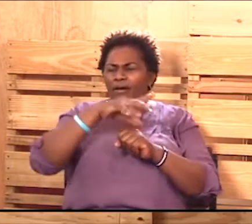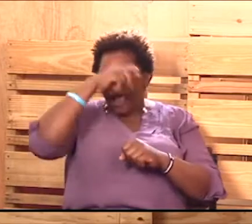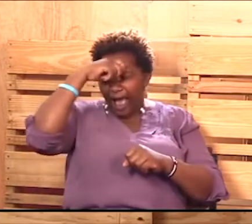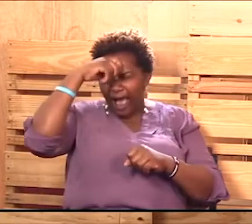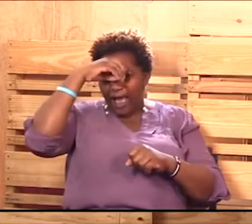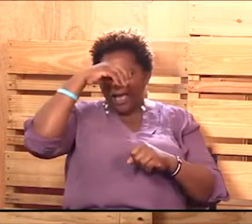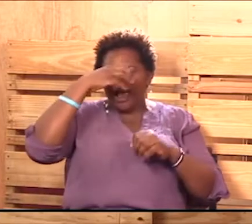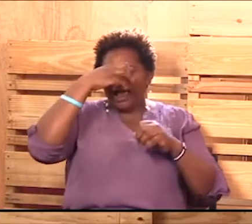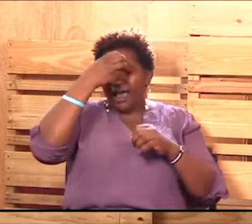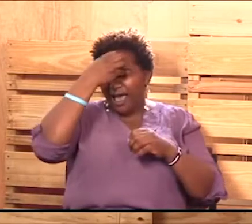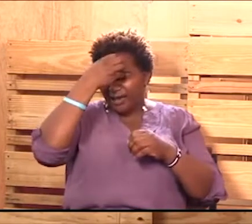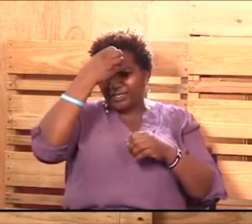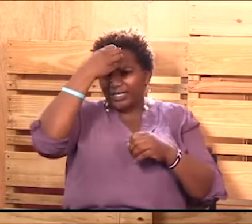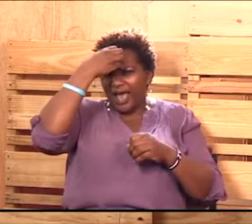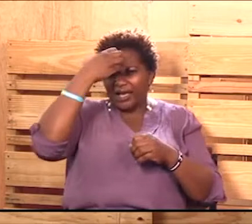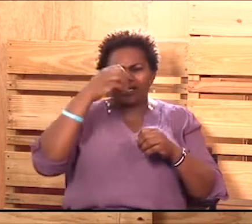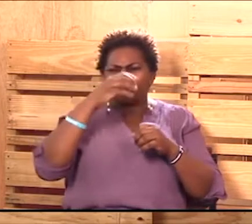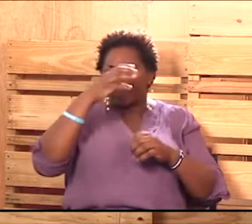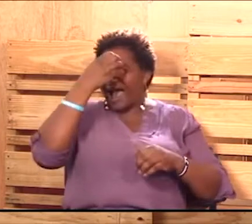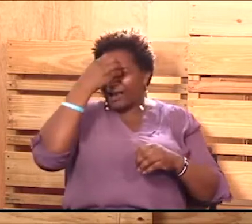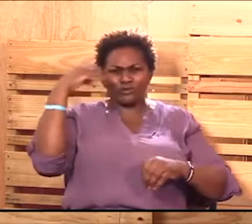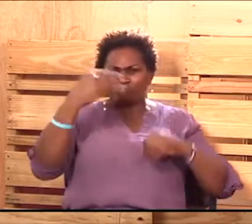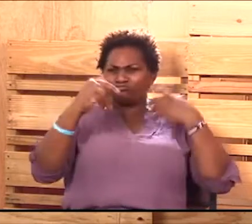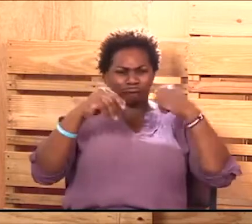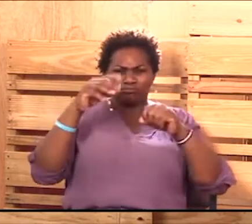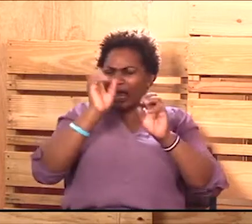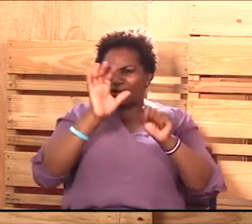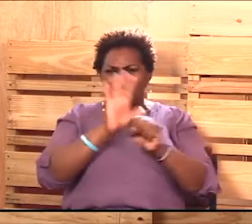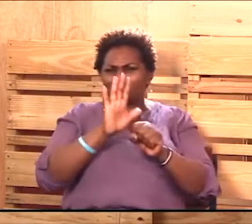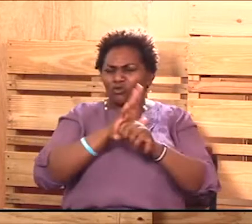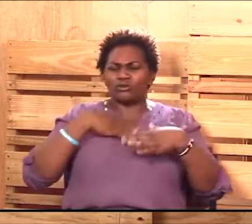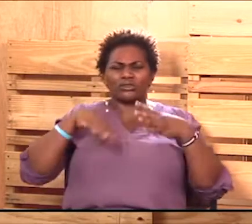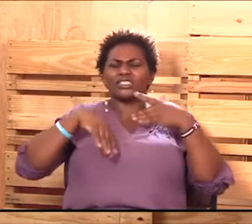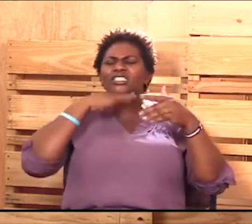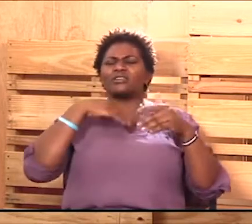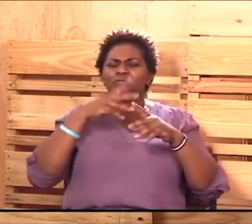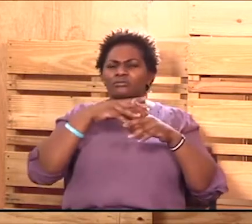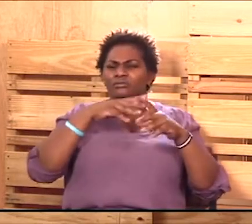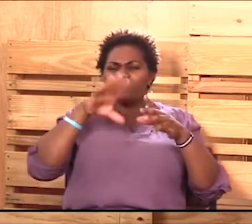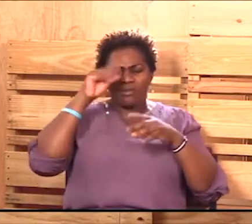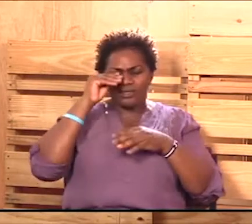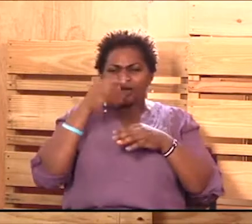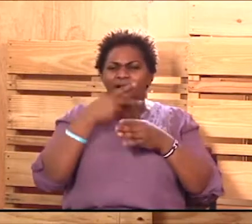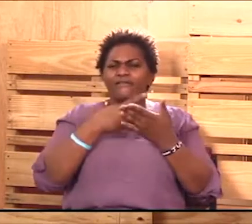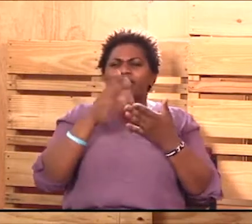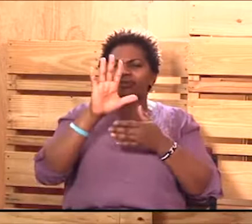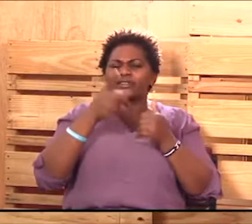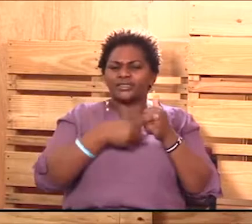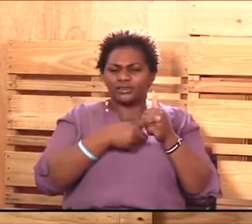they almost want to, you know, kill him, stone him. And then the Lord answered in verse 5 and